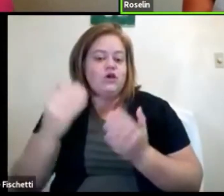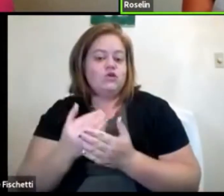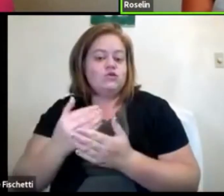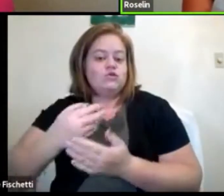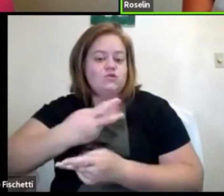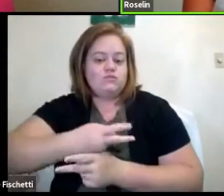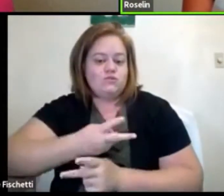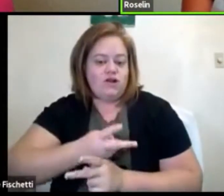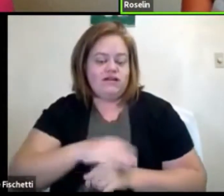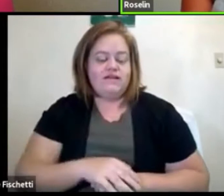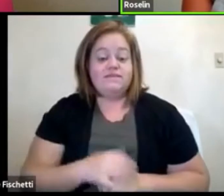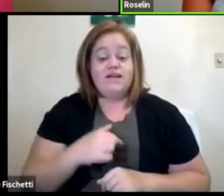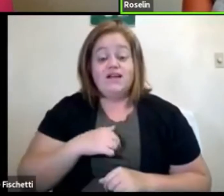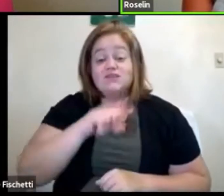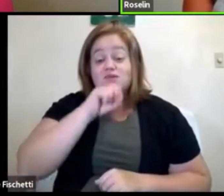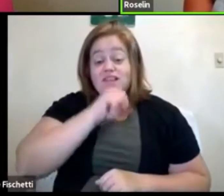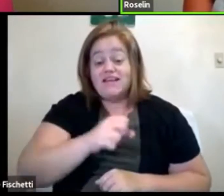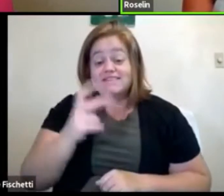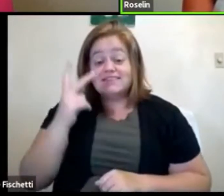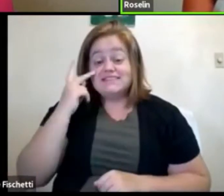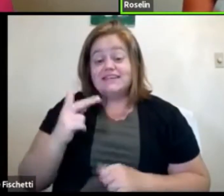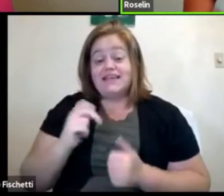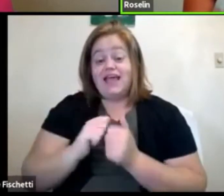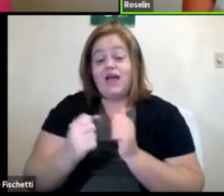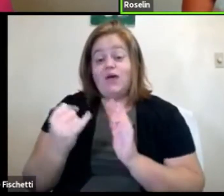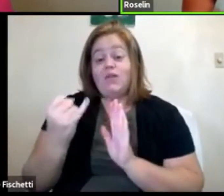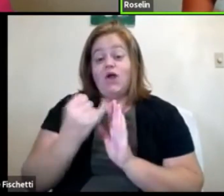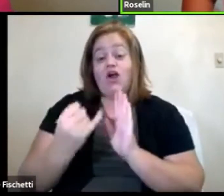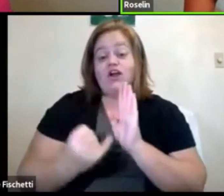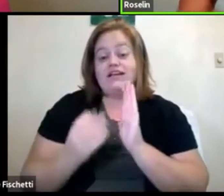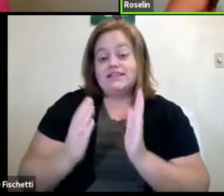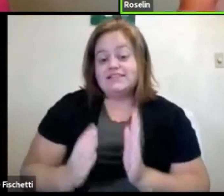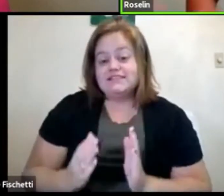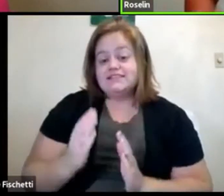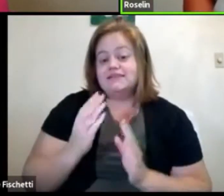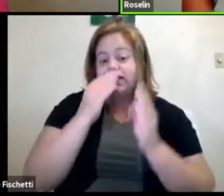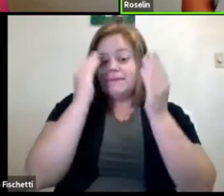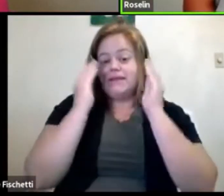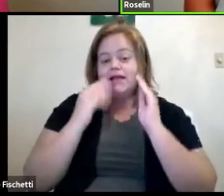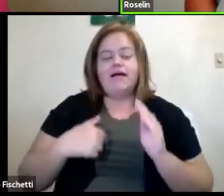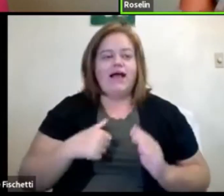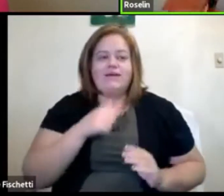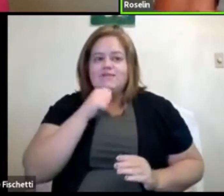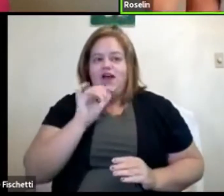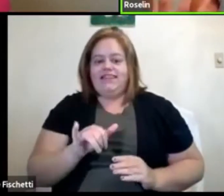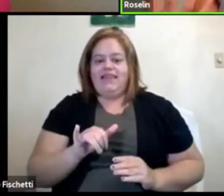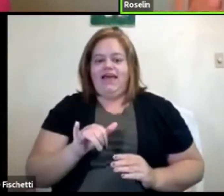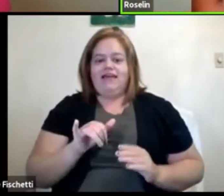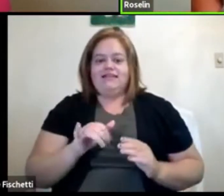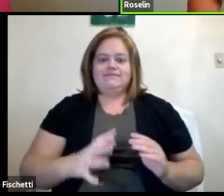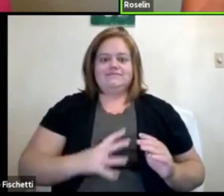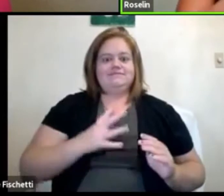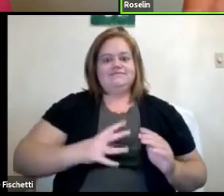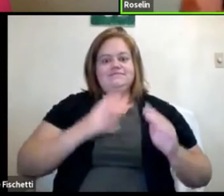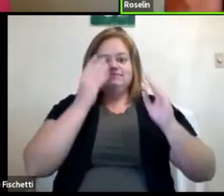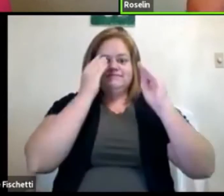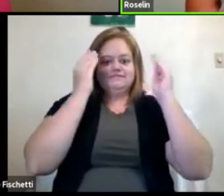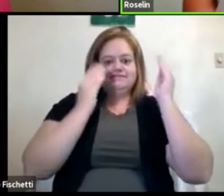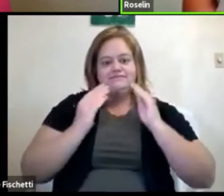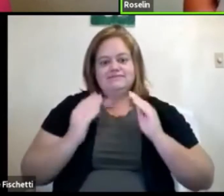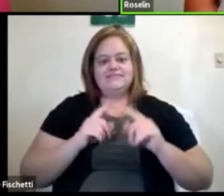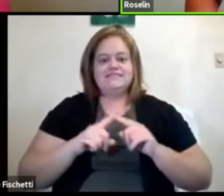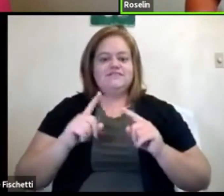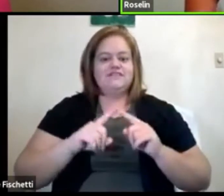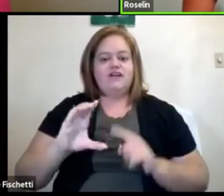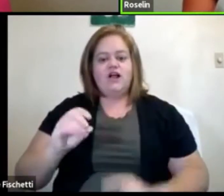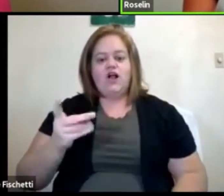love also seeing the artistry behind makeup. So I'm not that artistic. I wish I could do all those looks and contouring and all